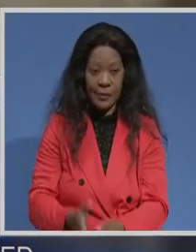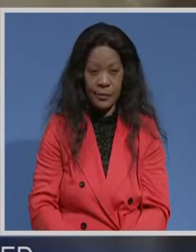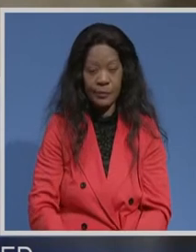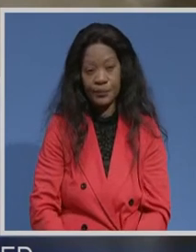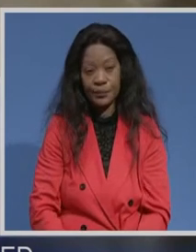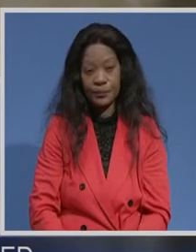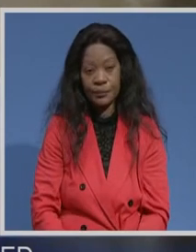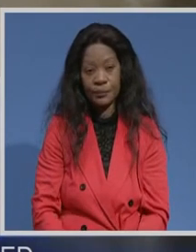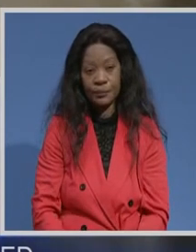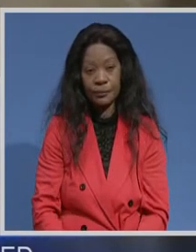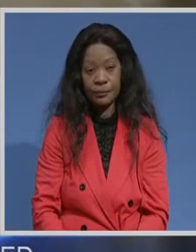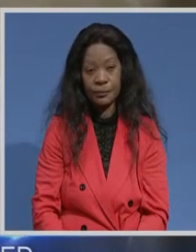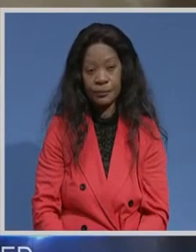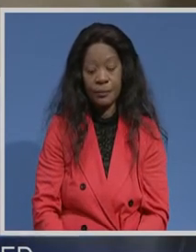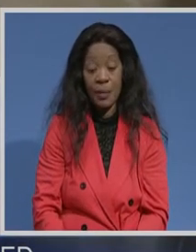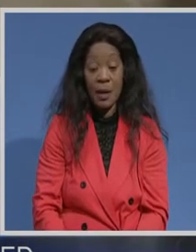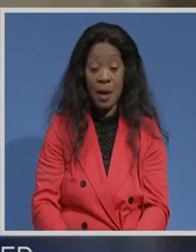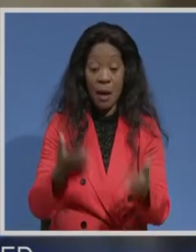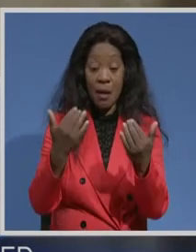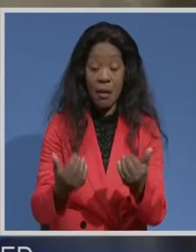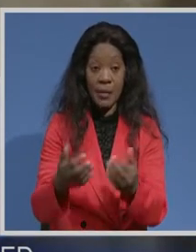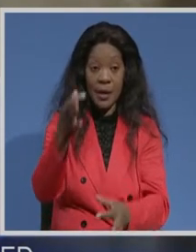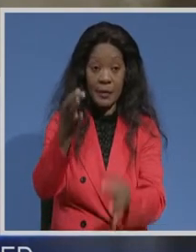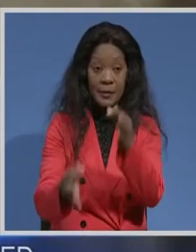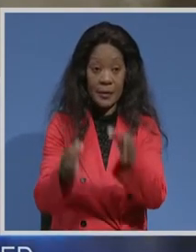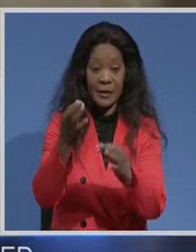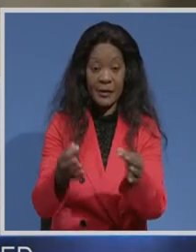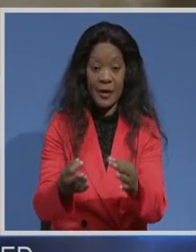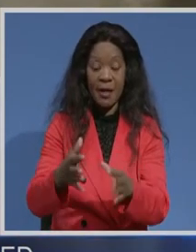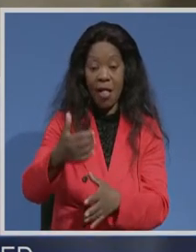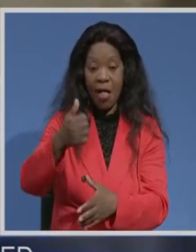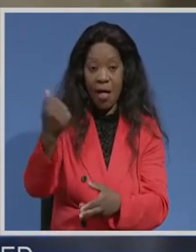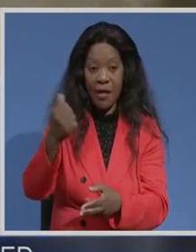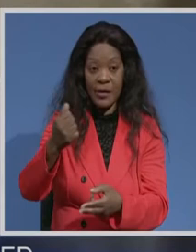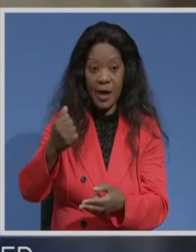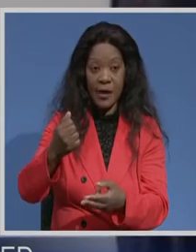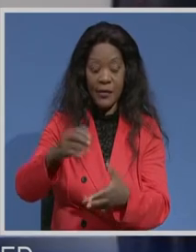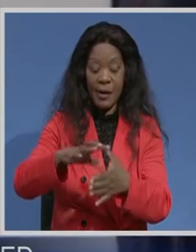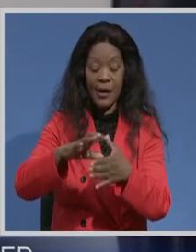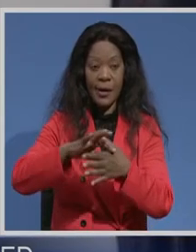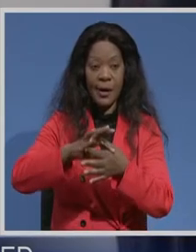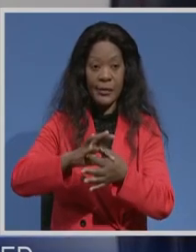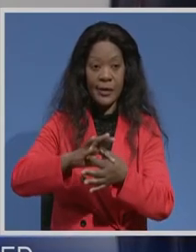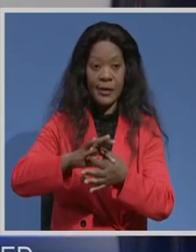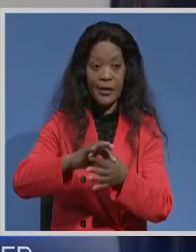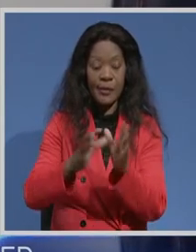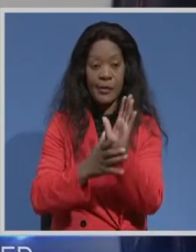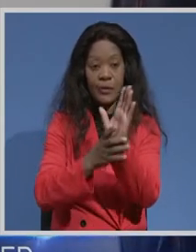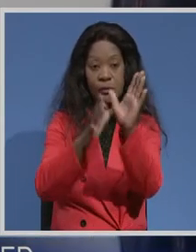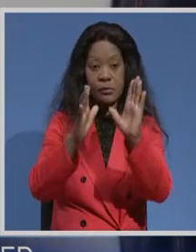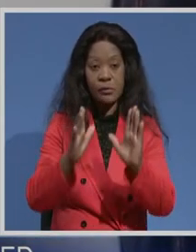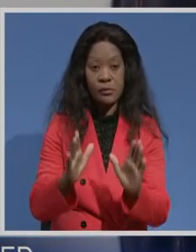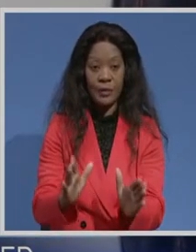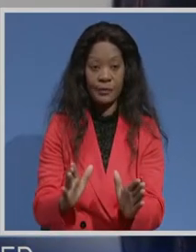appealing to the judiciary as major stakeholders in the adjudication of the legislation